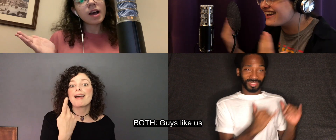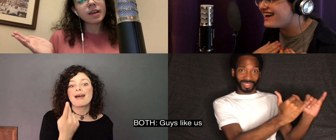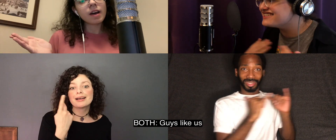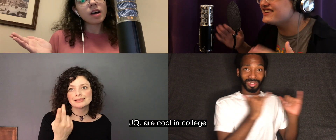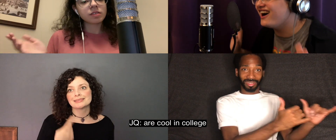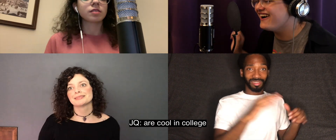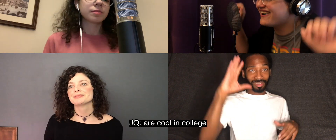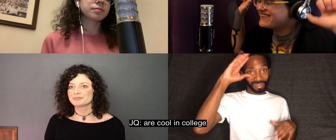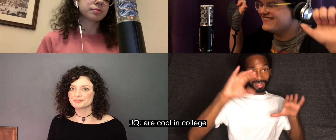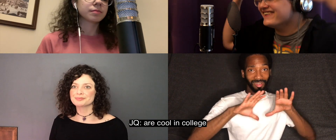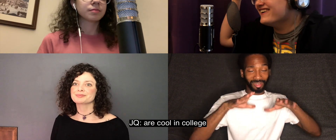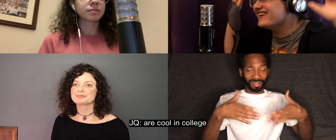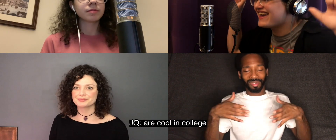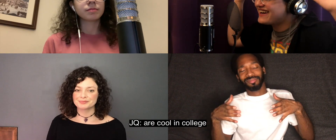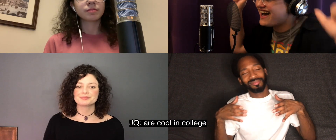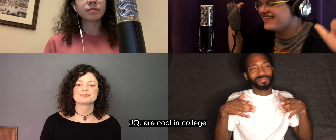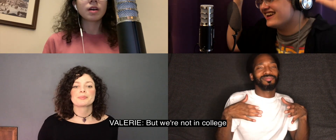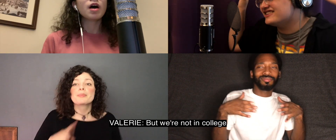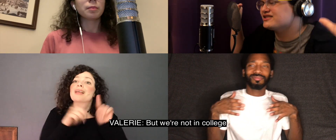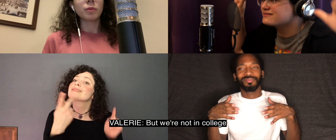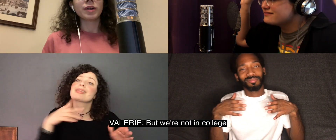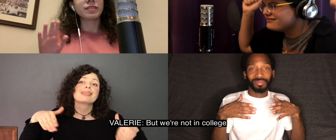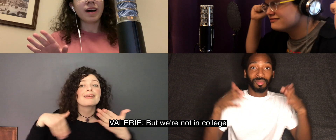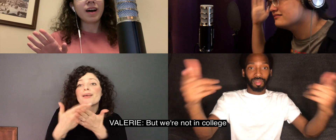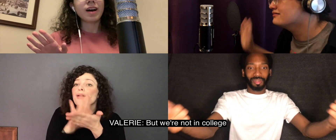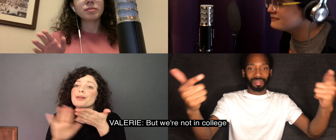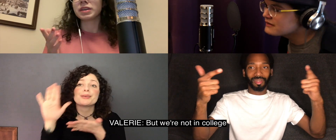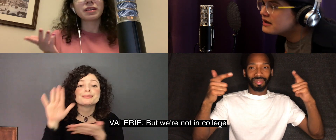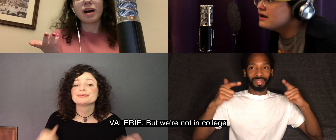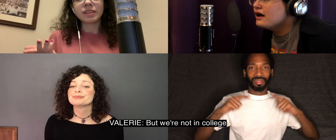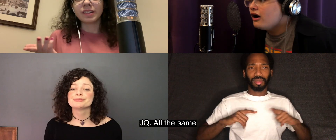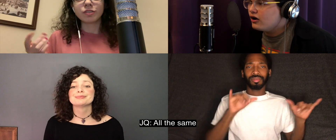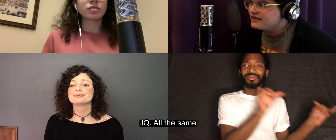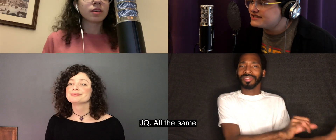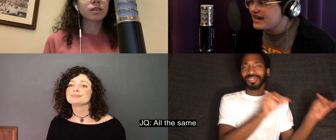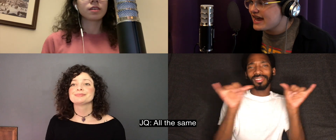Guys like us are cool in college, but we're not